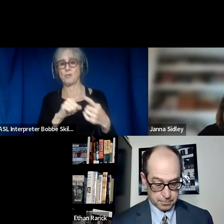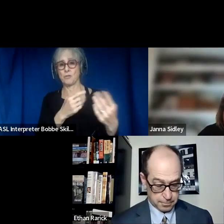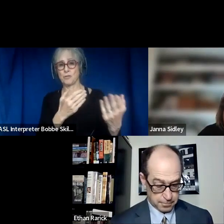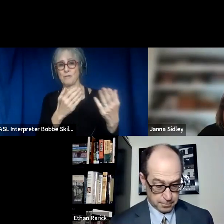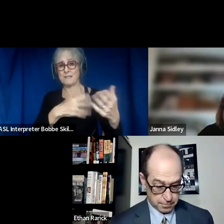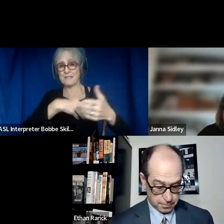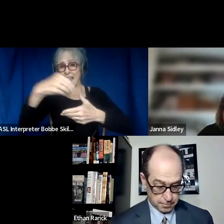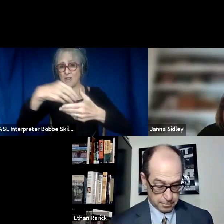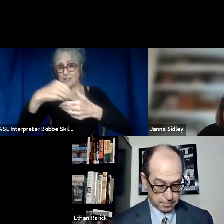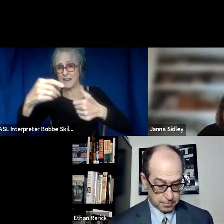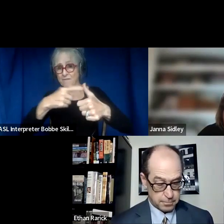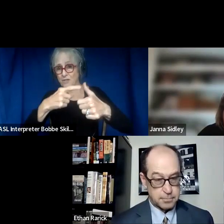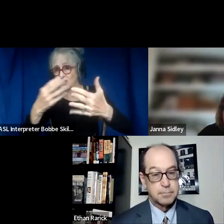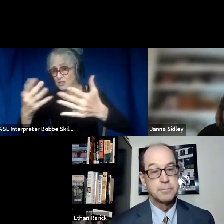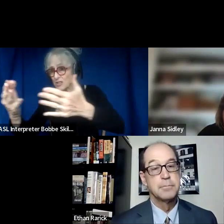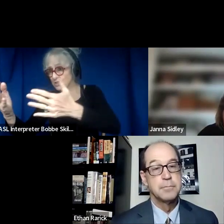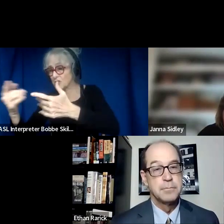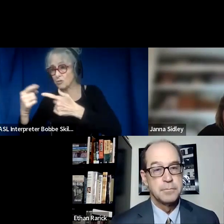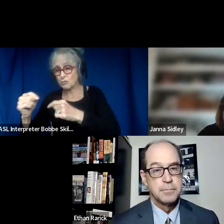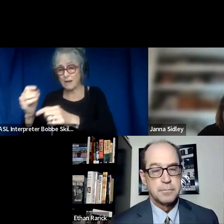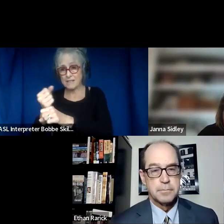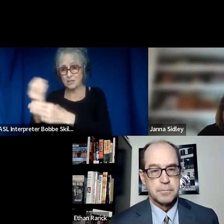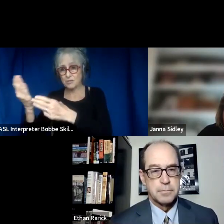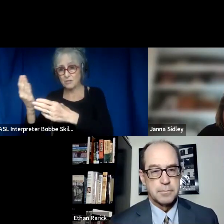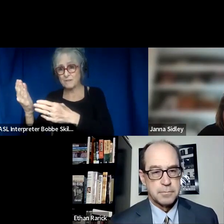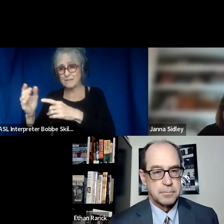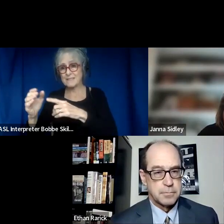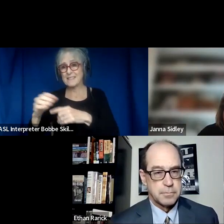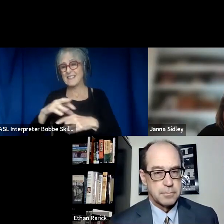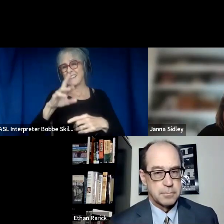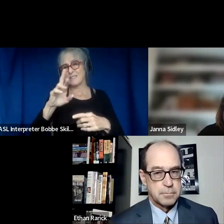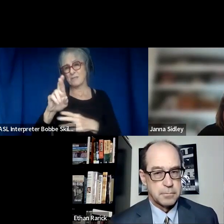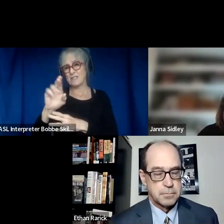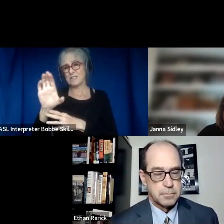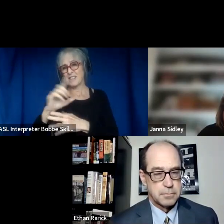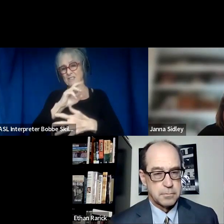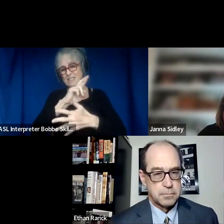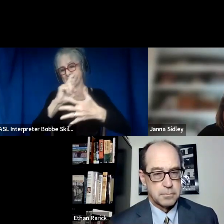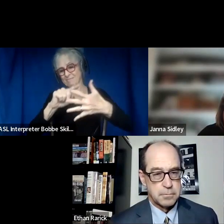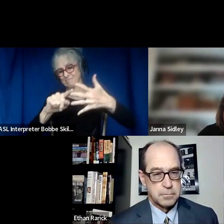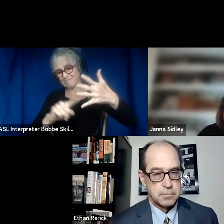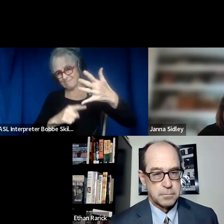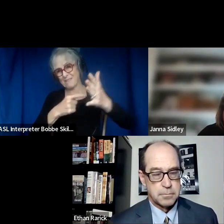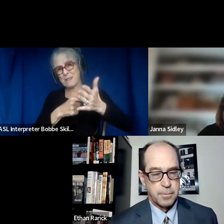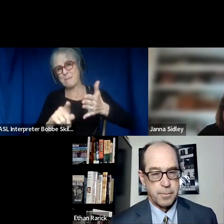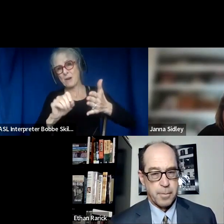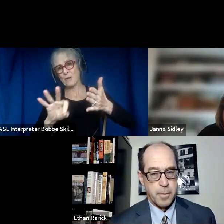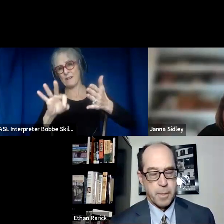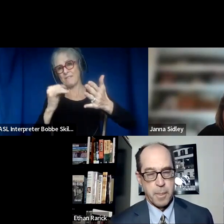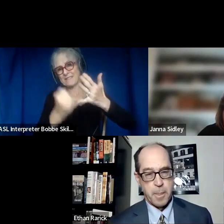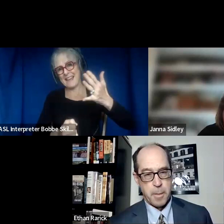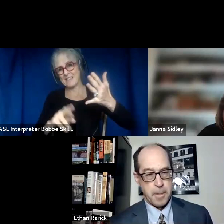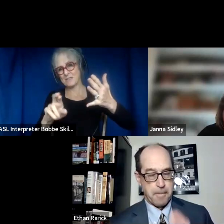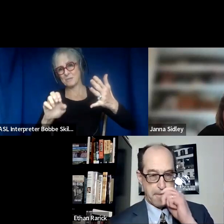outside first, as the regional center is the payer of last resort. And that's just